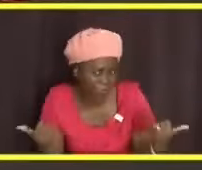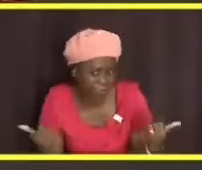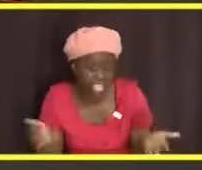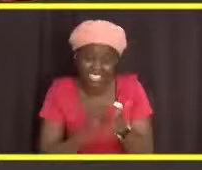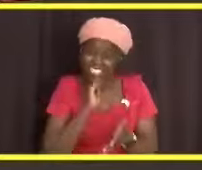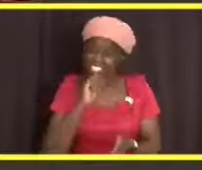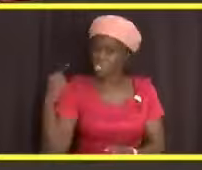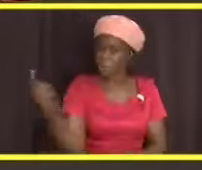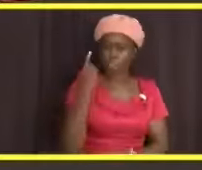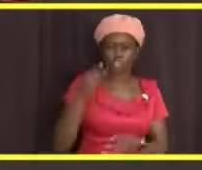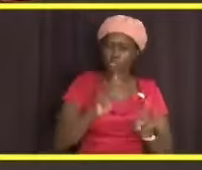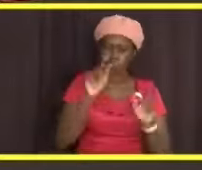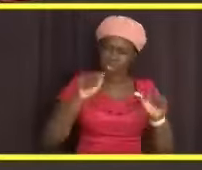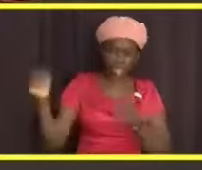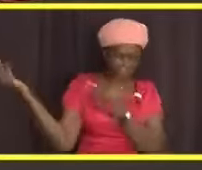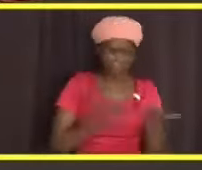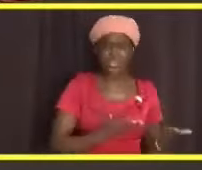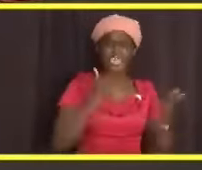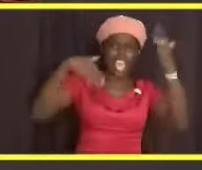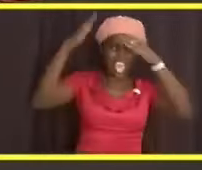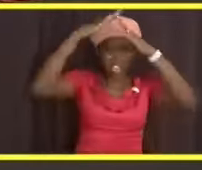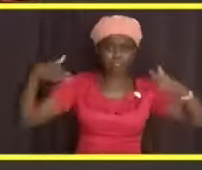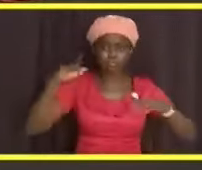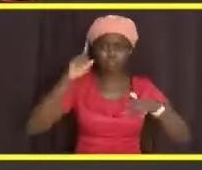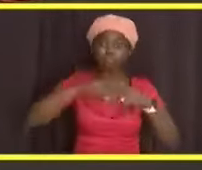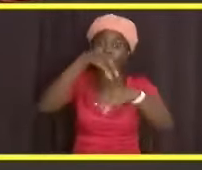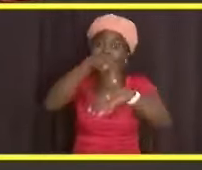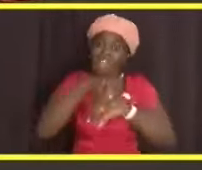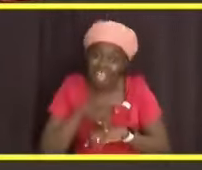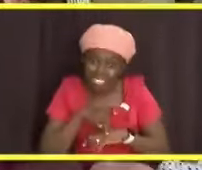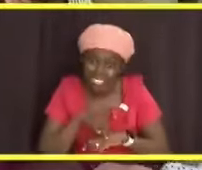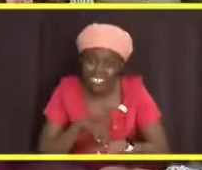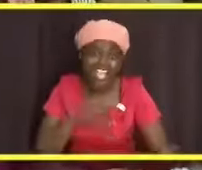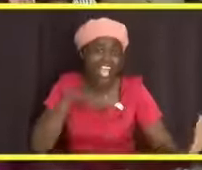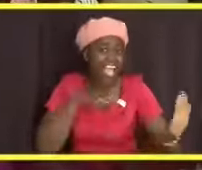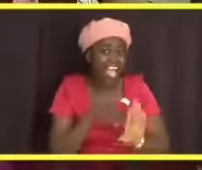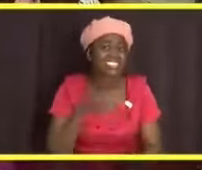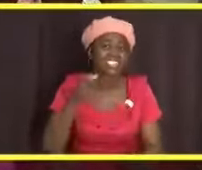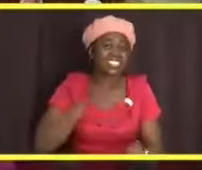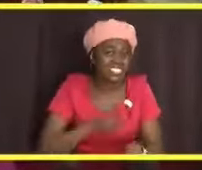bring heaven down to earth at a time of need.